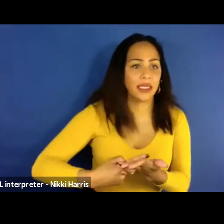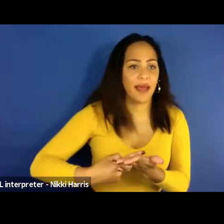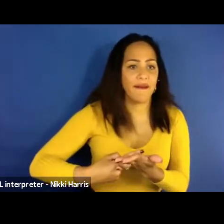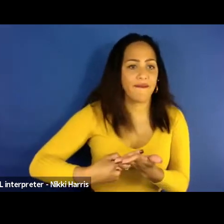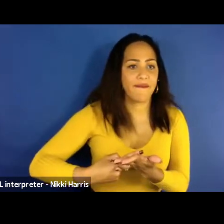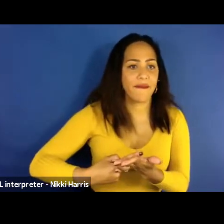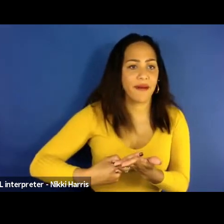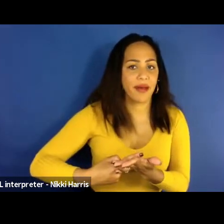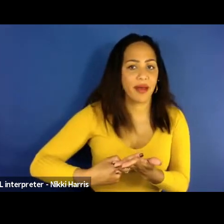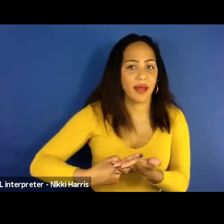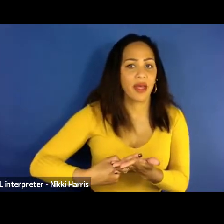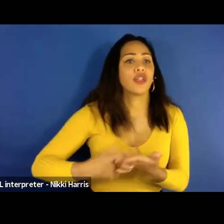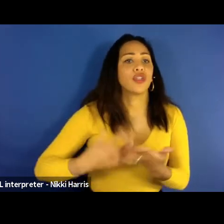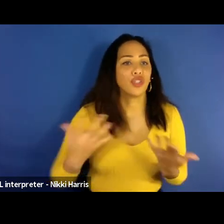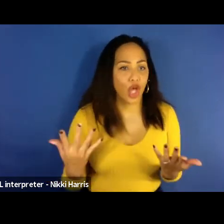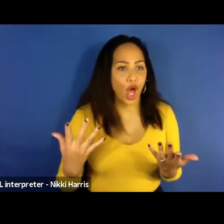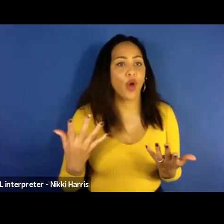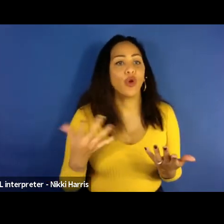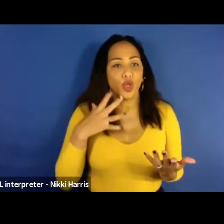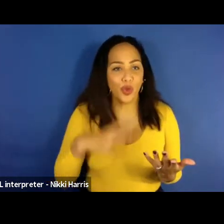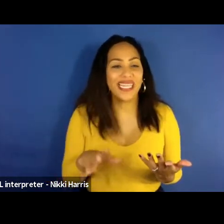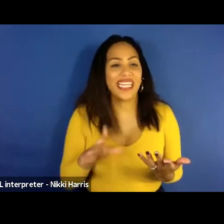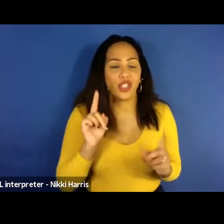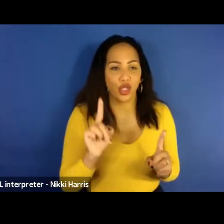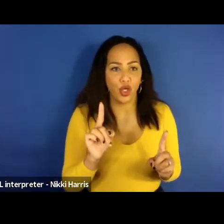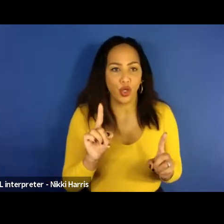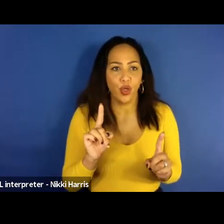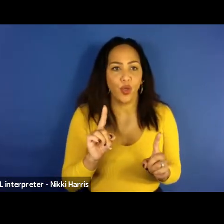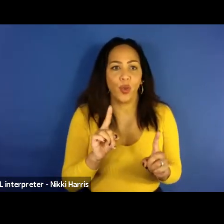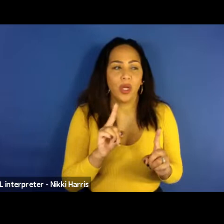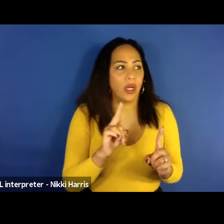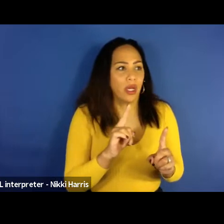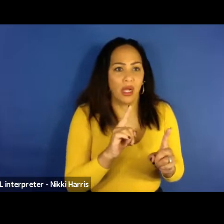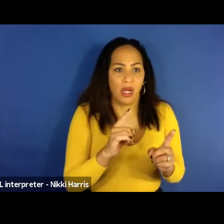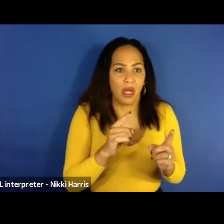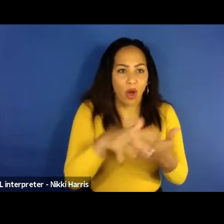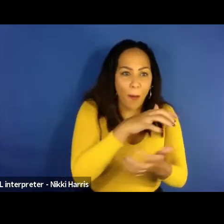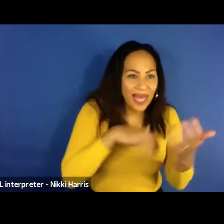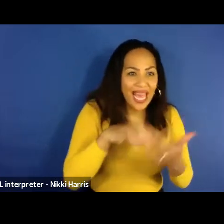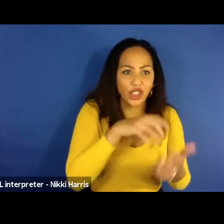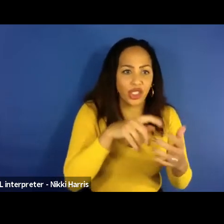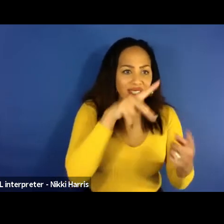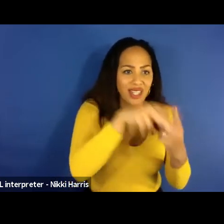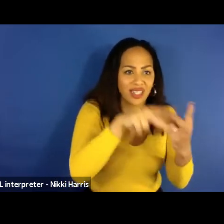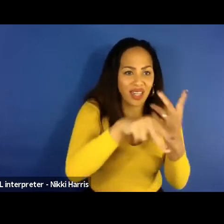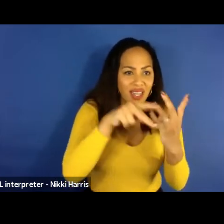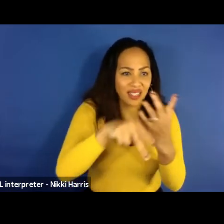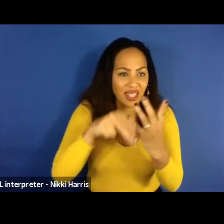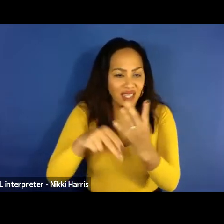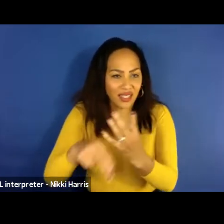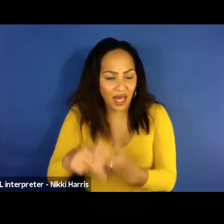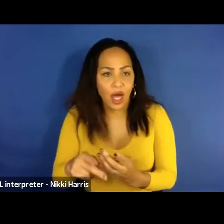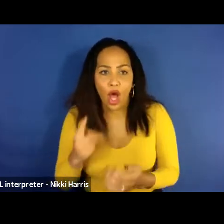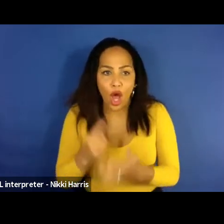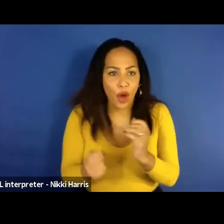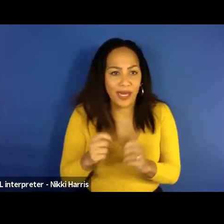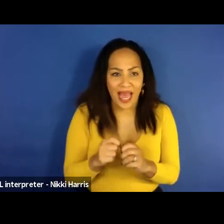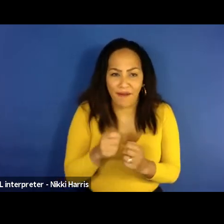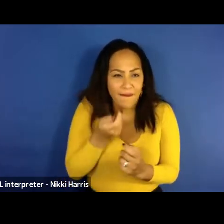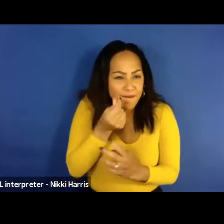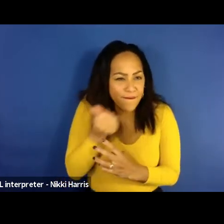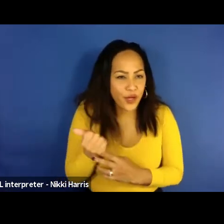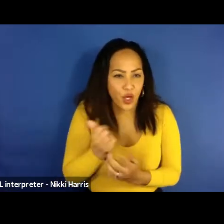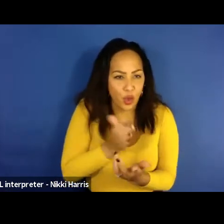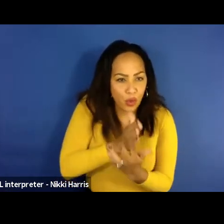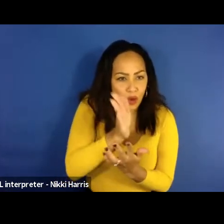the barriers to entry to do what you need to do. Glide, I feel like I should get commission from Glide, to be fair, but Glide, Card, and a lot of